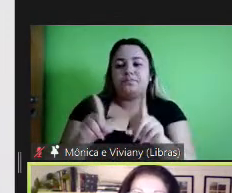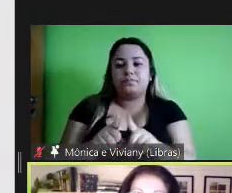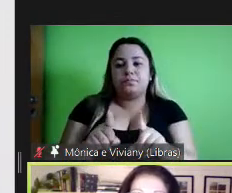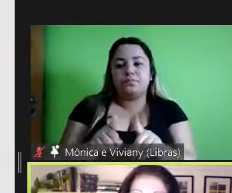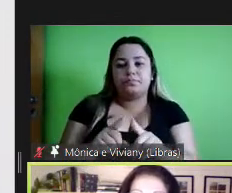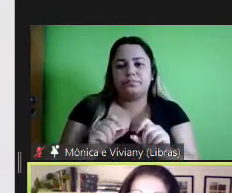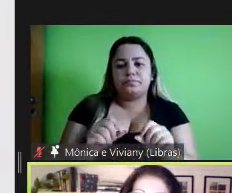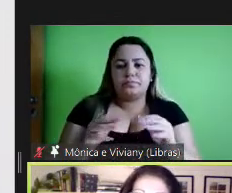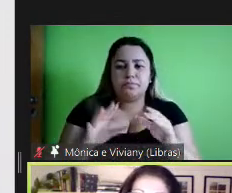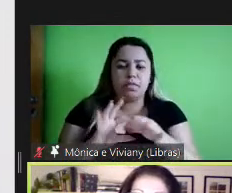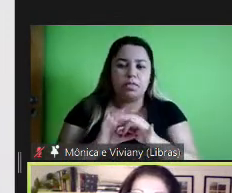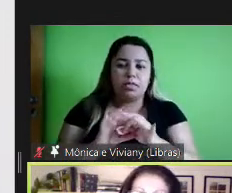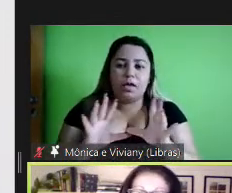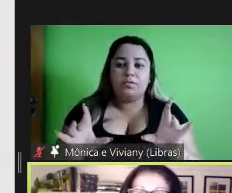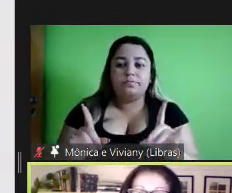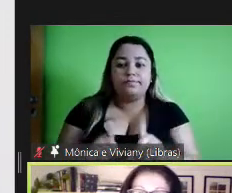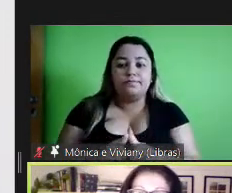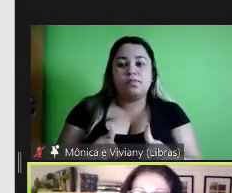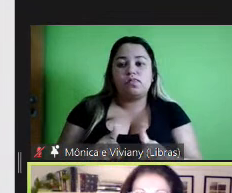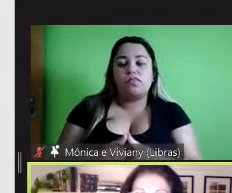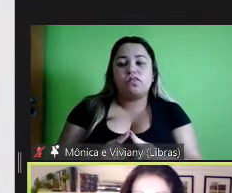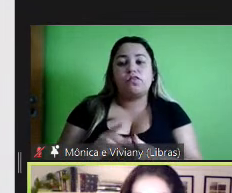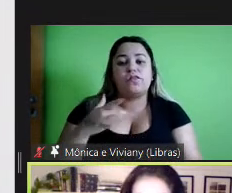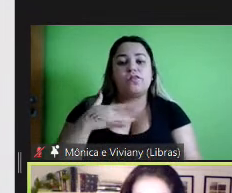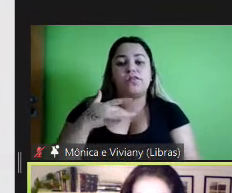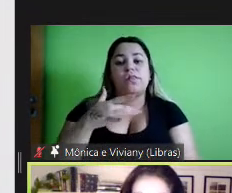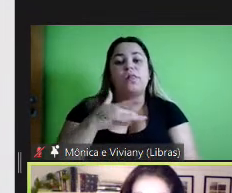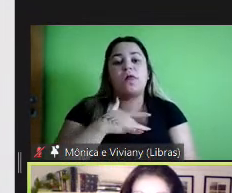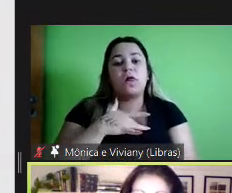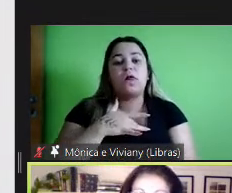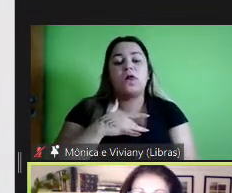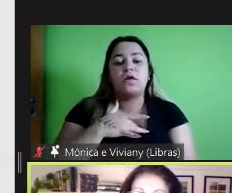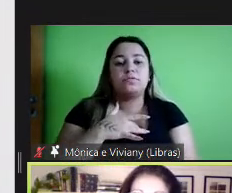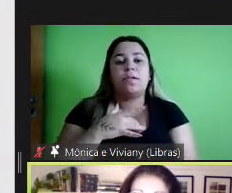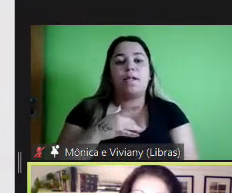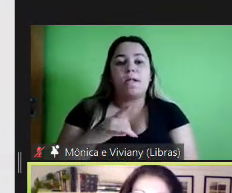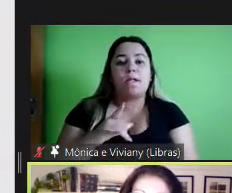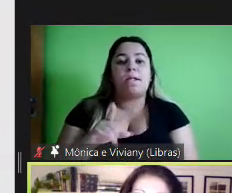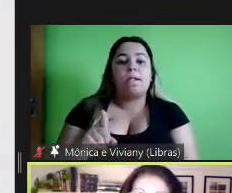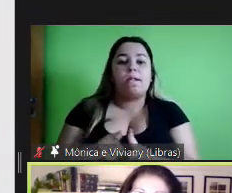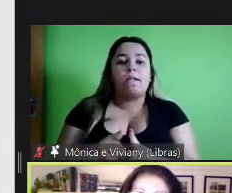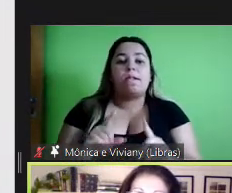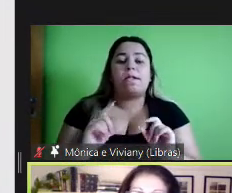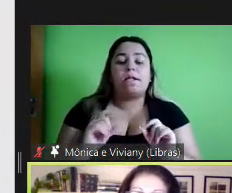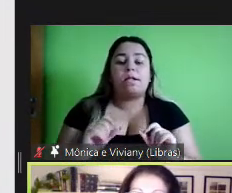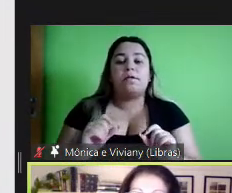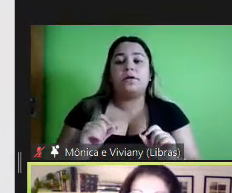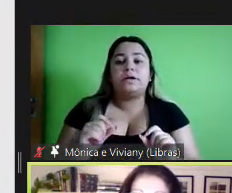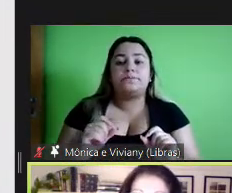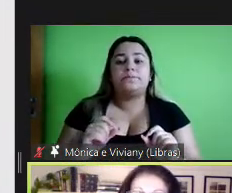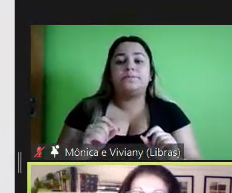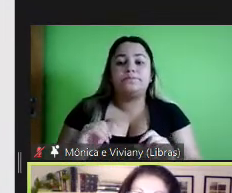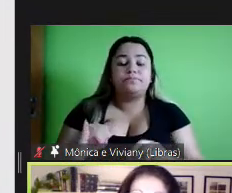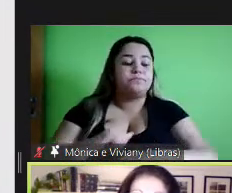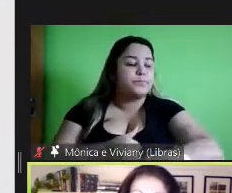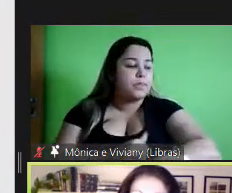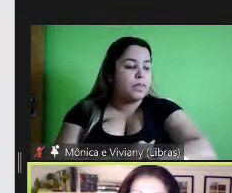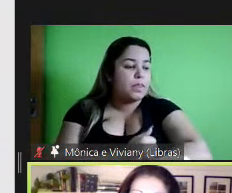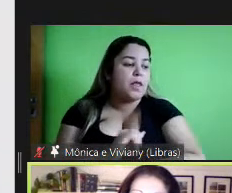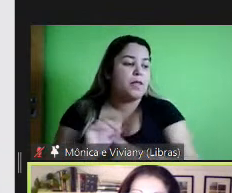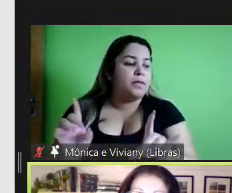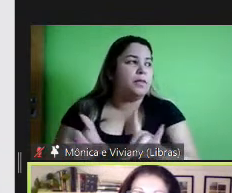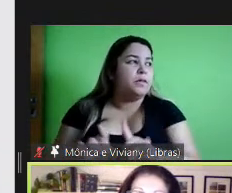to distinguish between body size and the disease of obesity. The objective was really to make it very clear that not